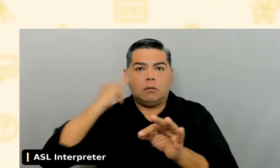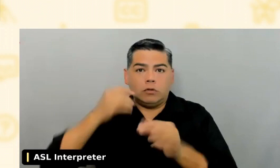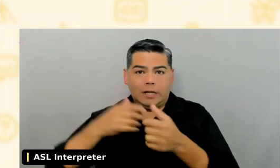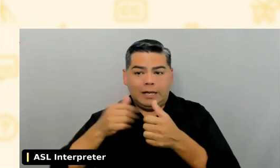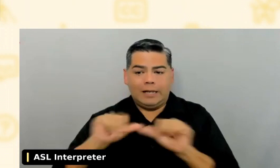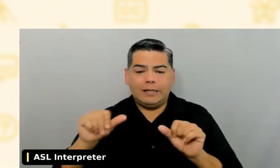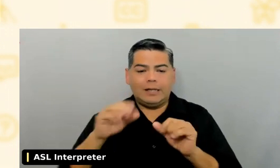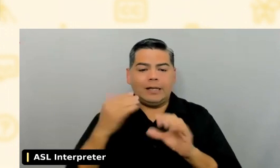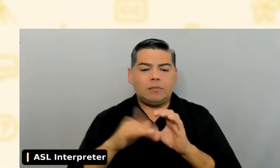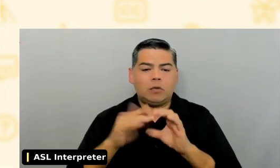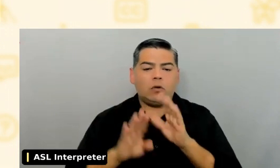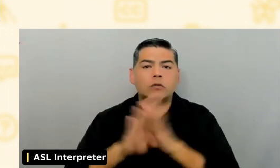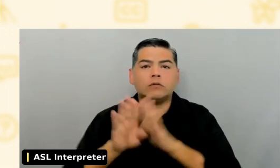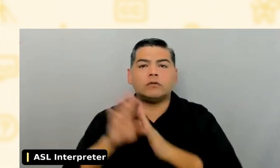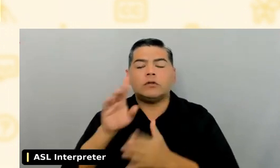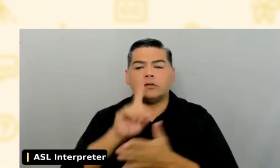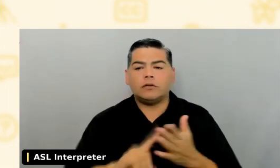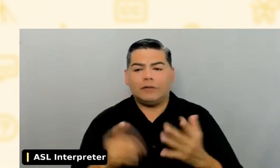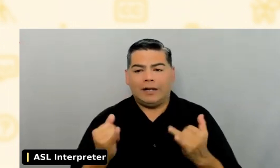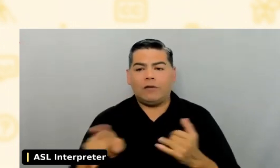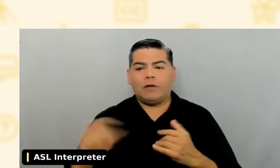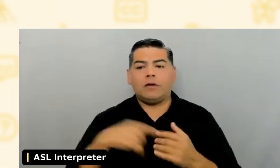and developers here, this would be very useful for them.